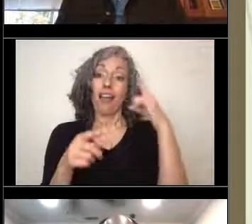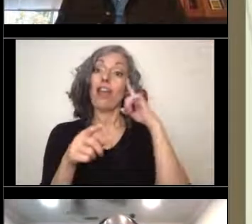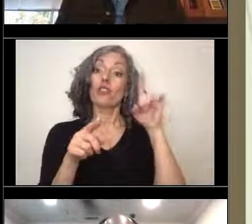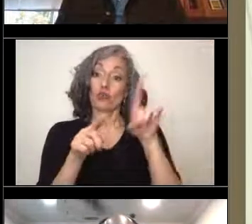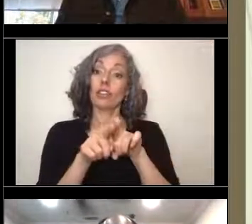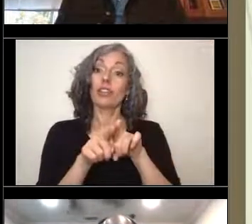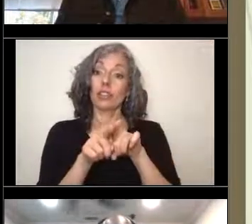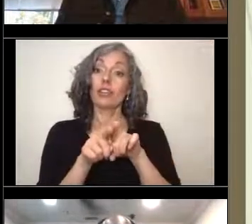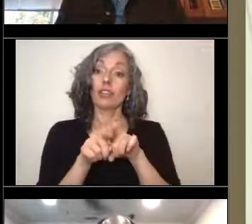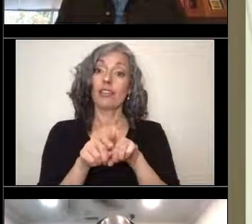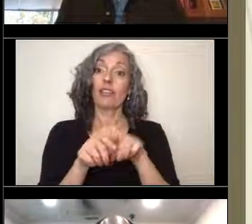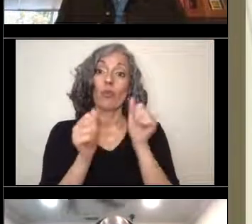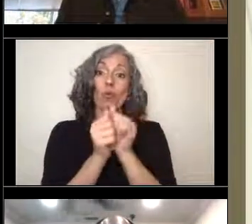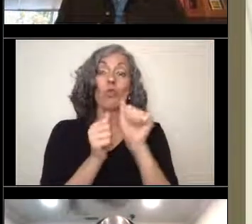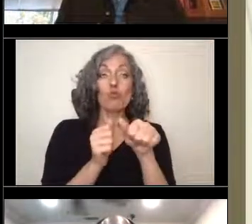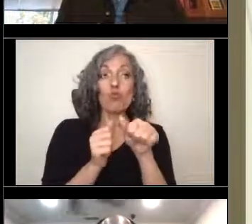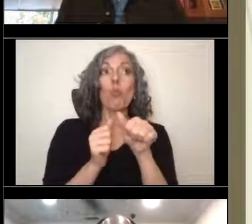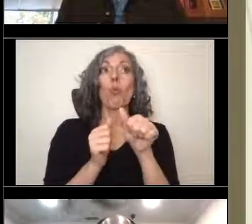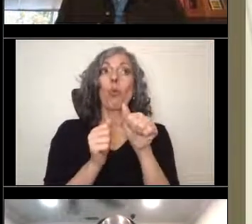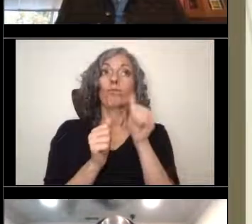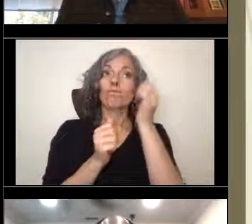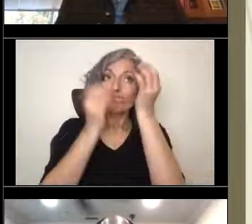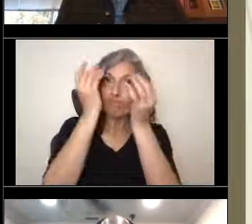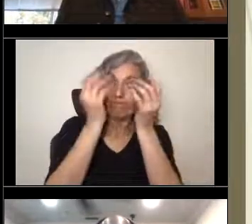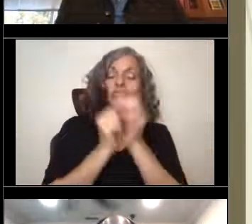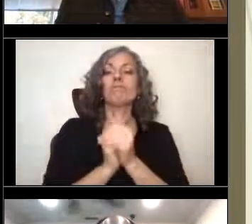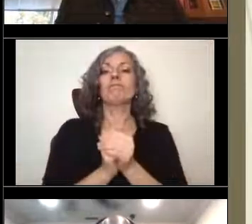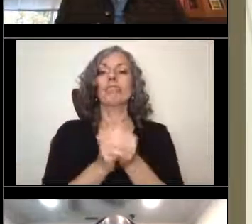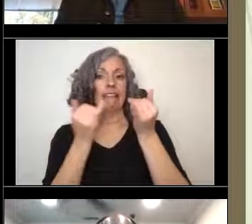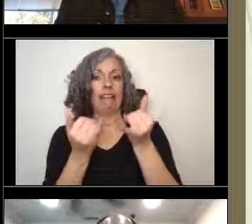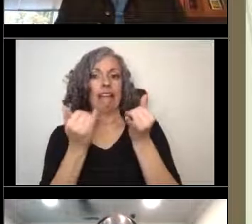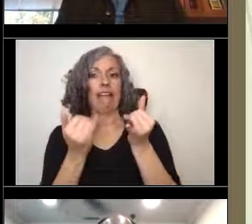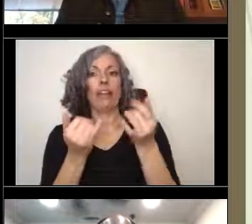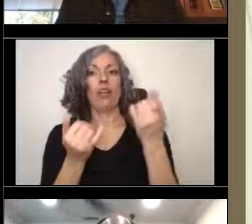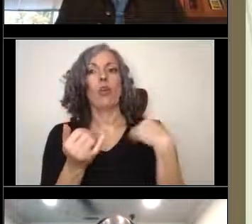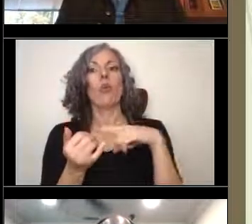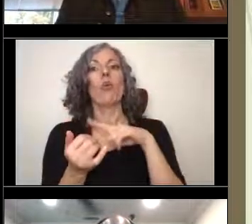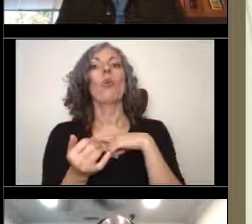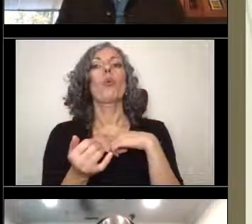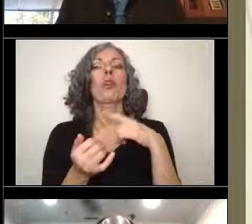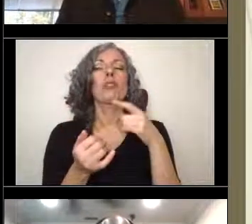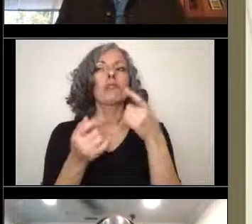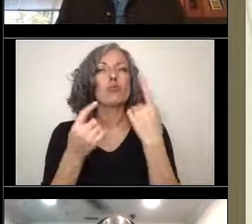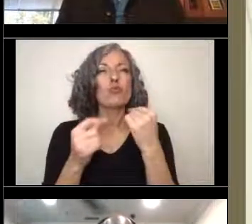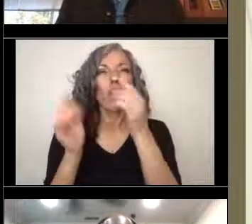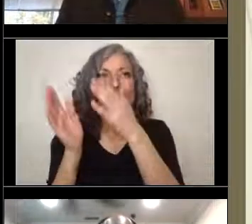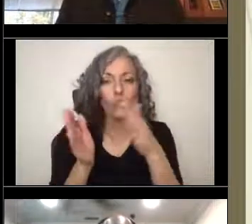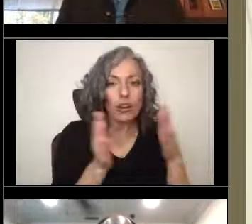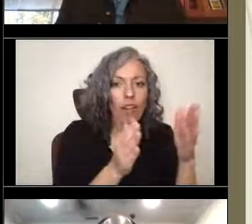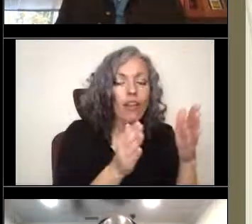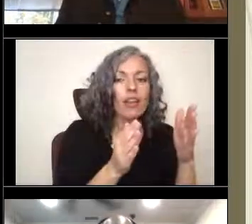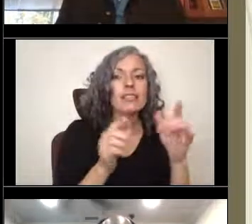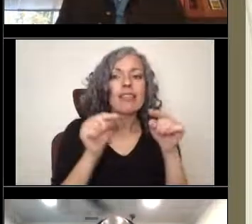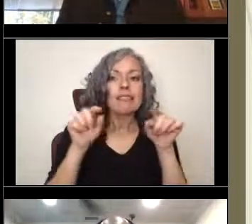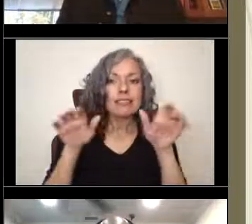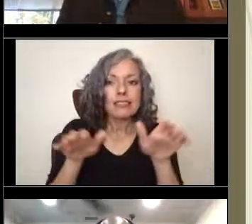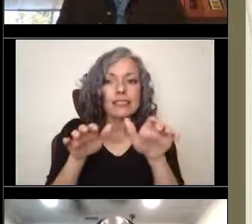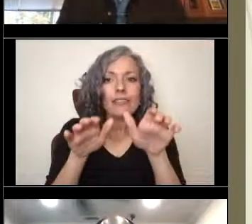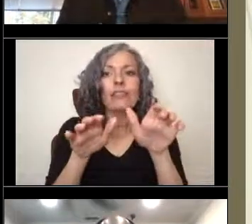your assessment. And we are just now actually starting to get organized around a lot of these activities with